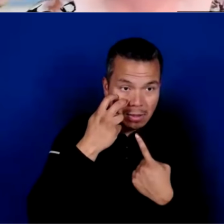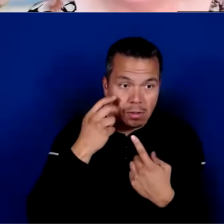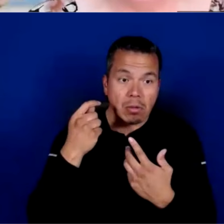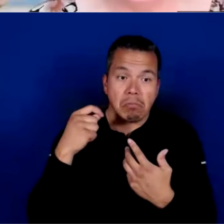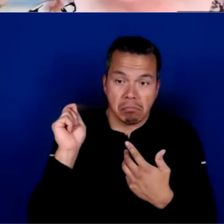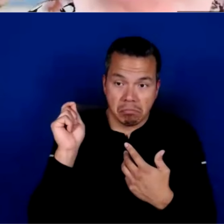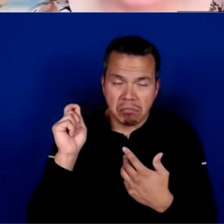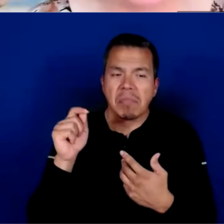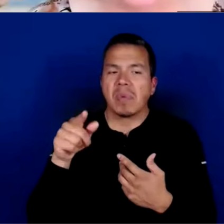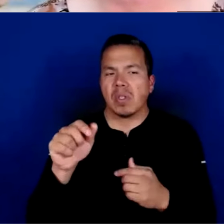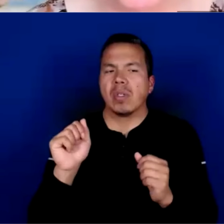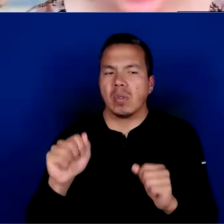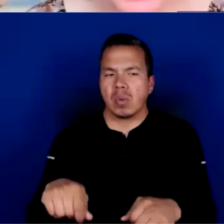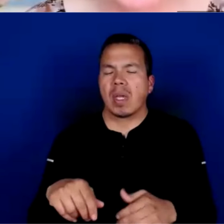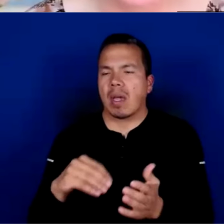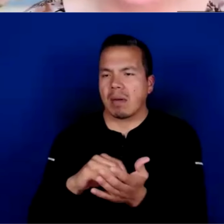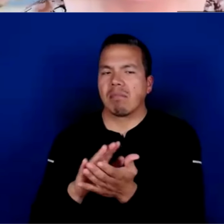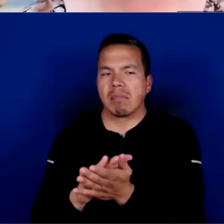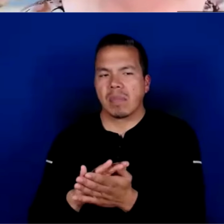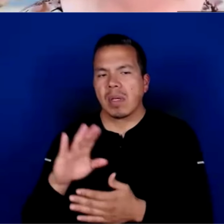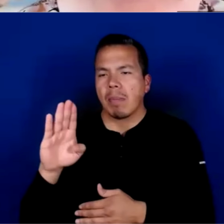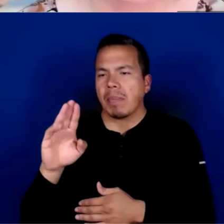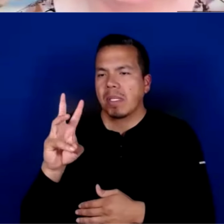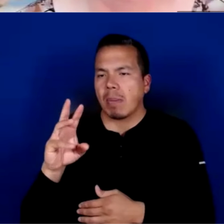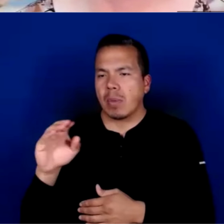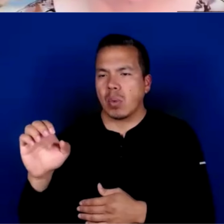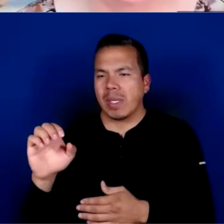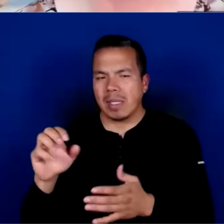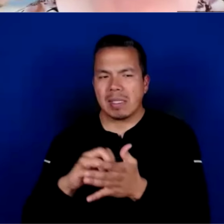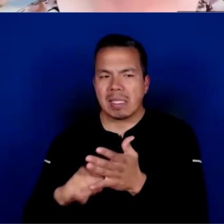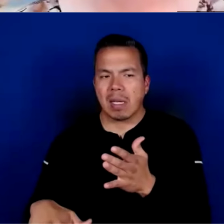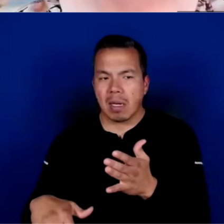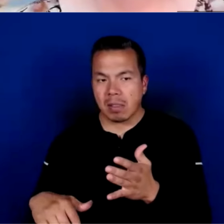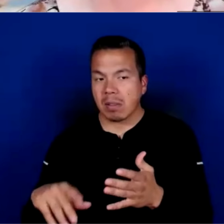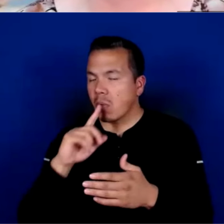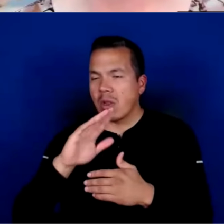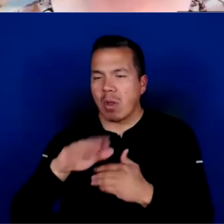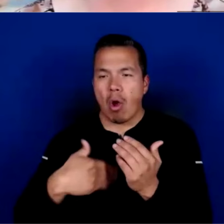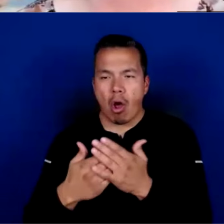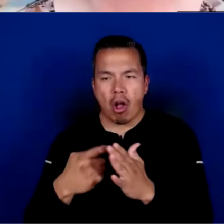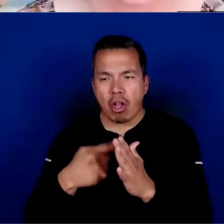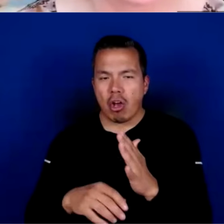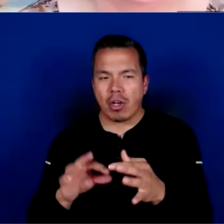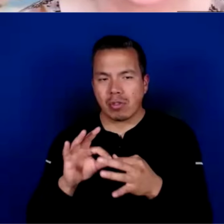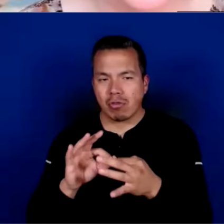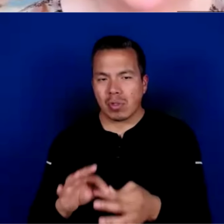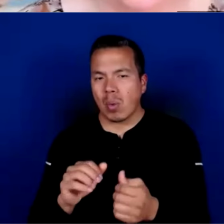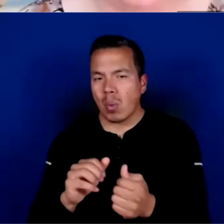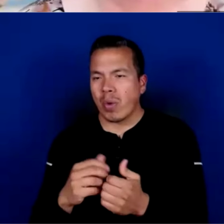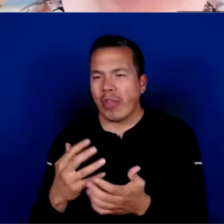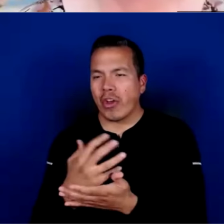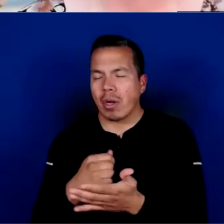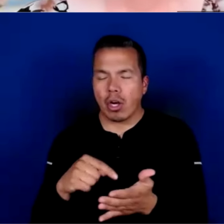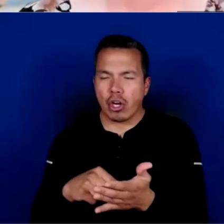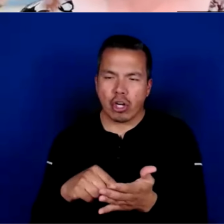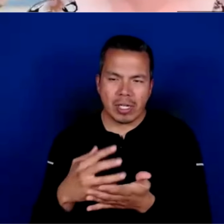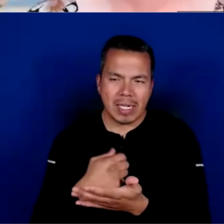expenses related to the fact that you're blind, it is all costs reasonably associated with earning